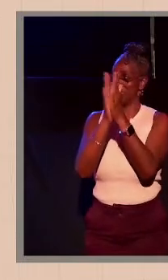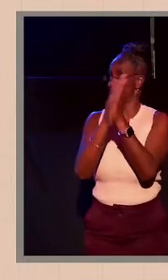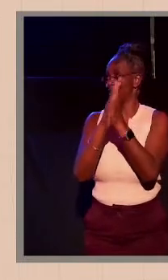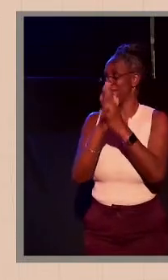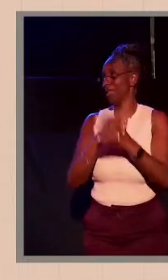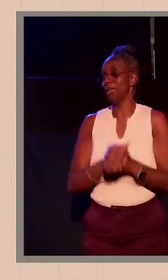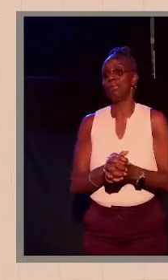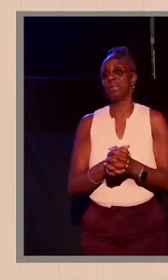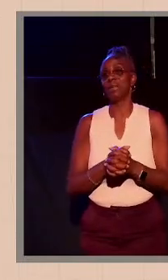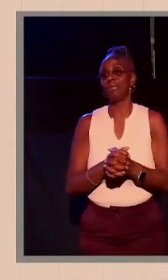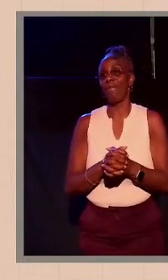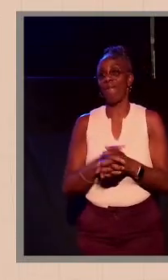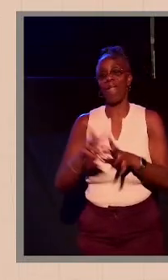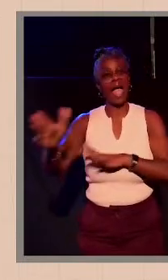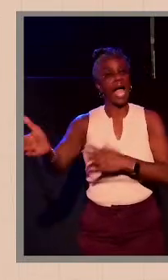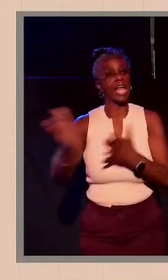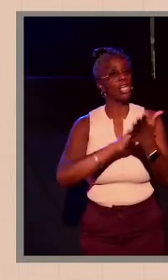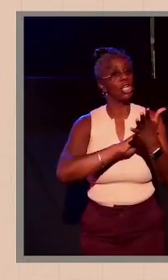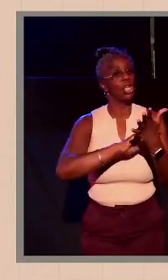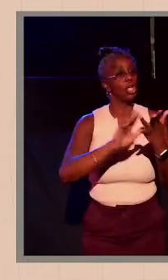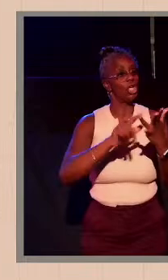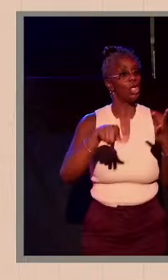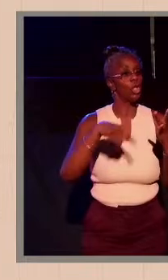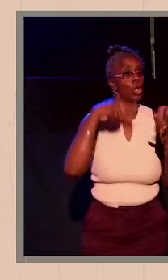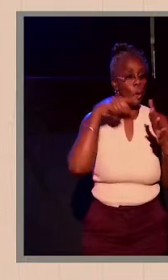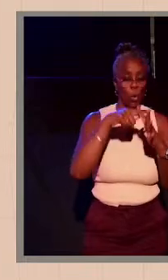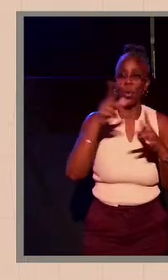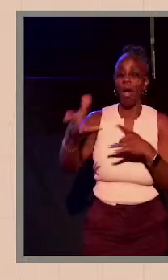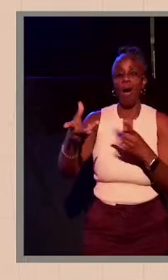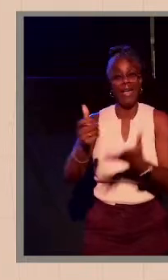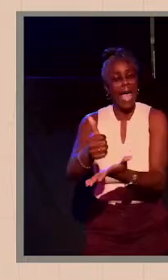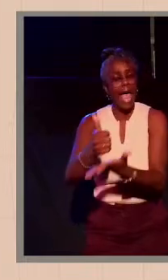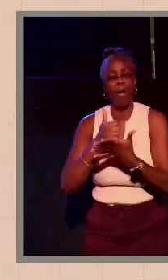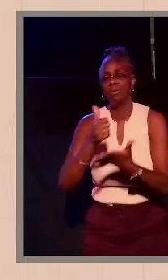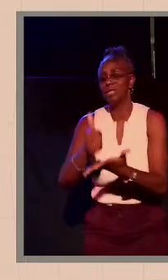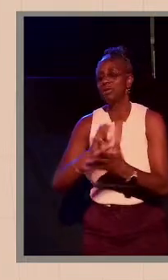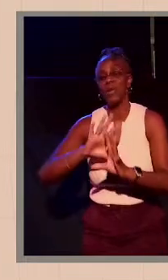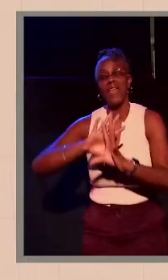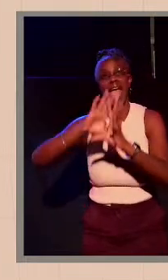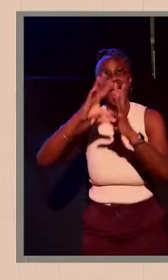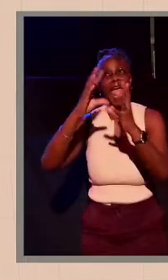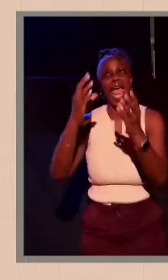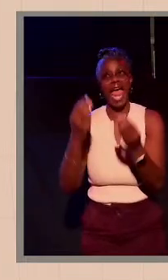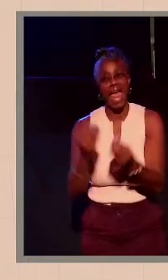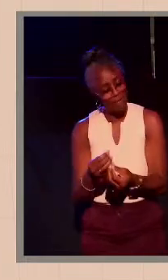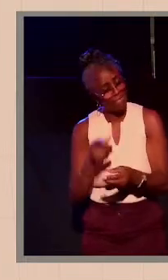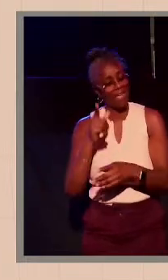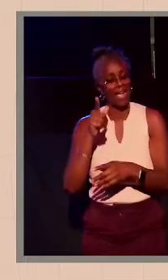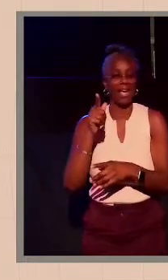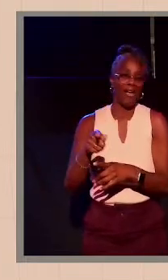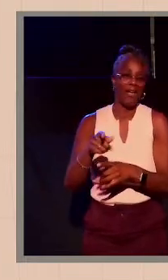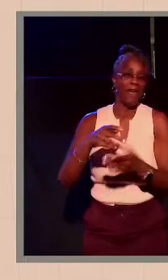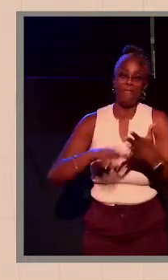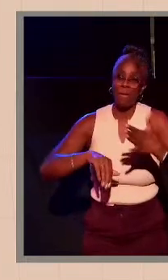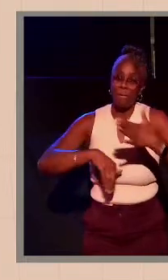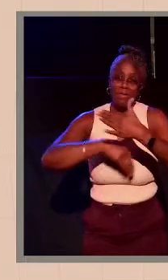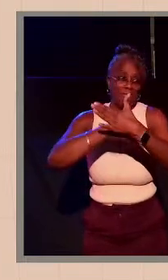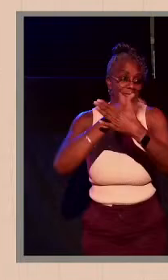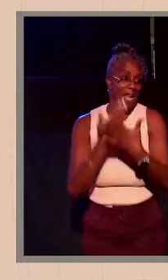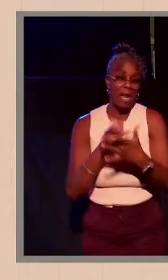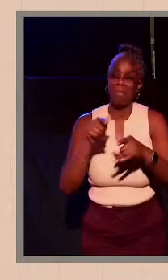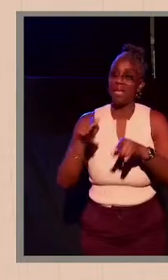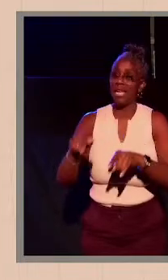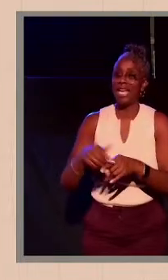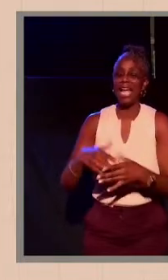And of course, Hugh here, who also helps with everything and does a lot of instrument development, and yeah,